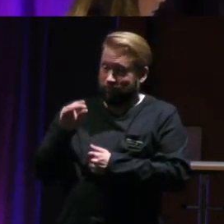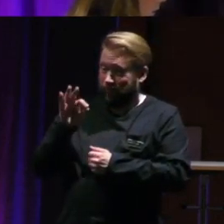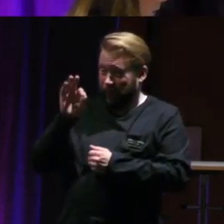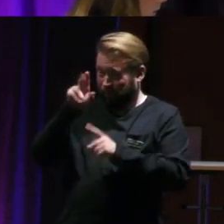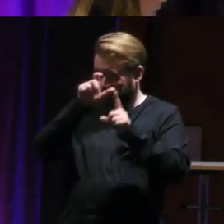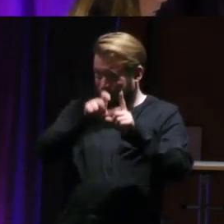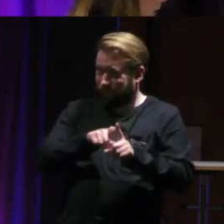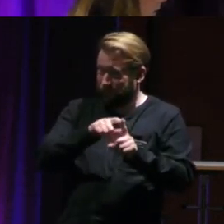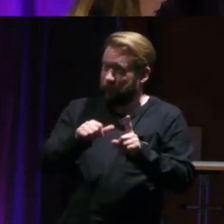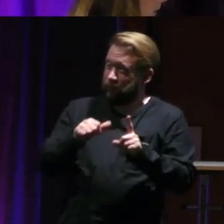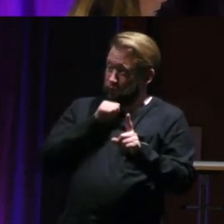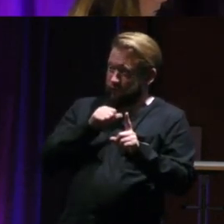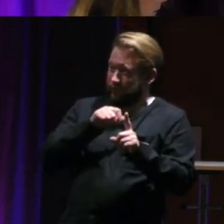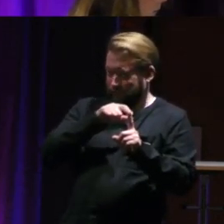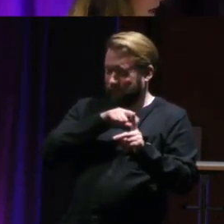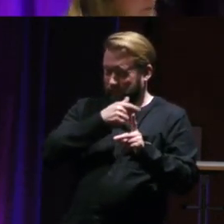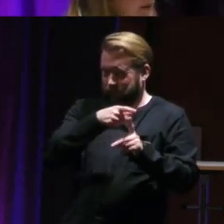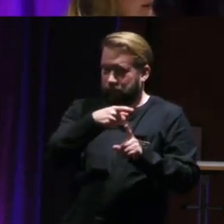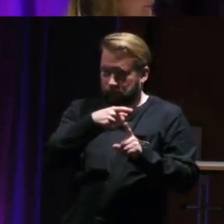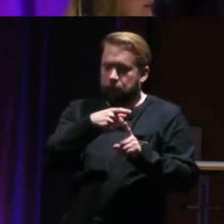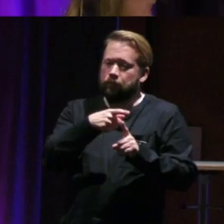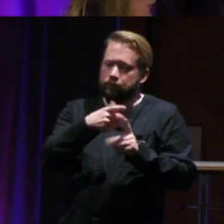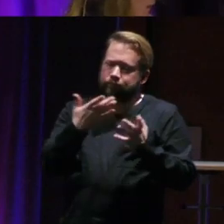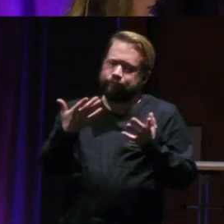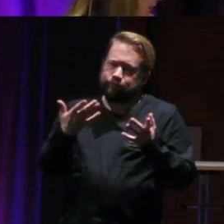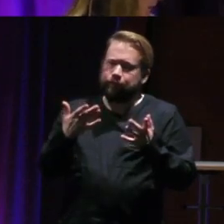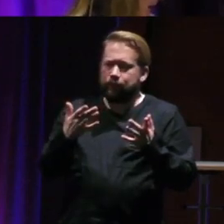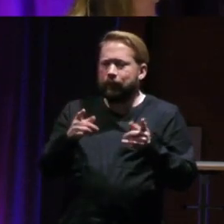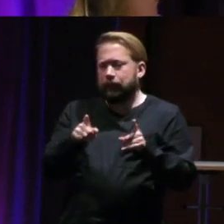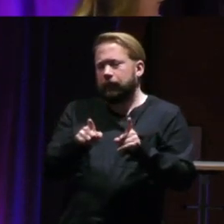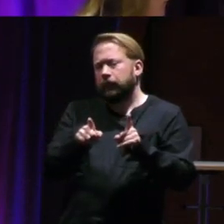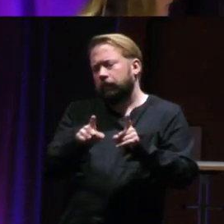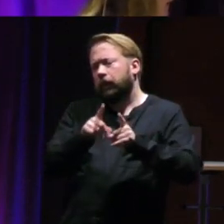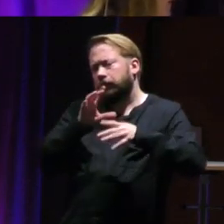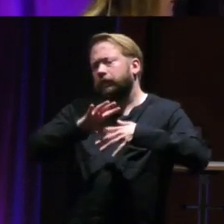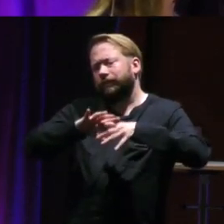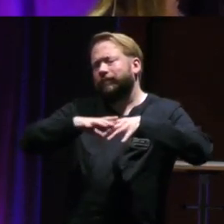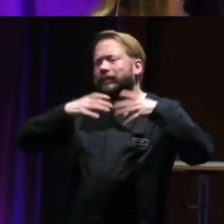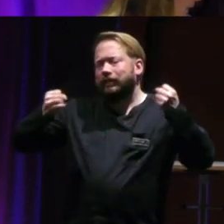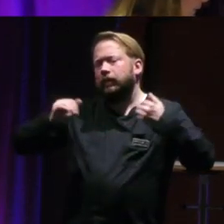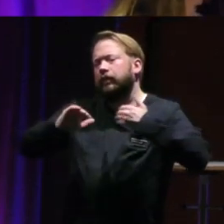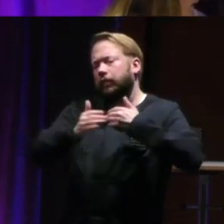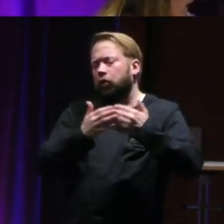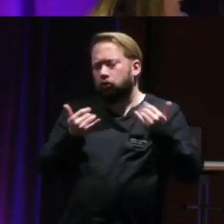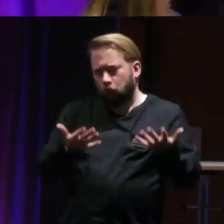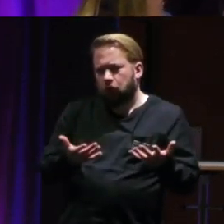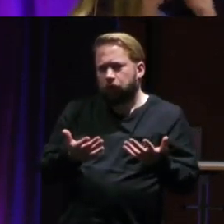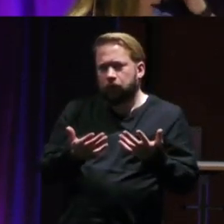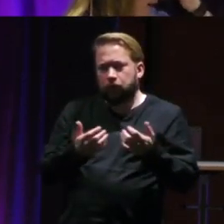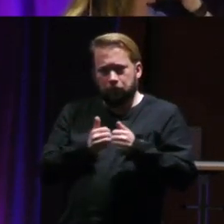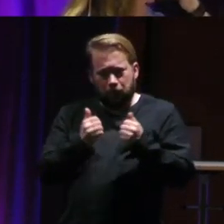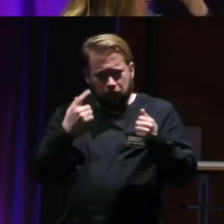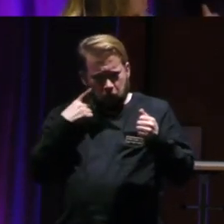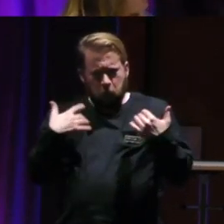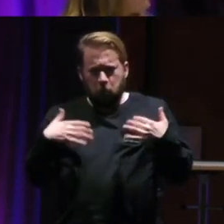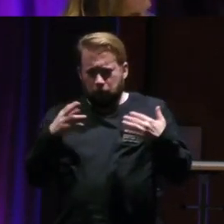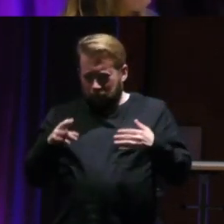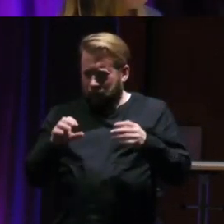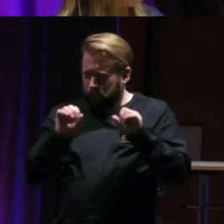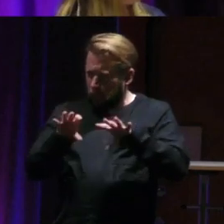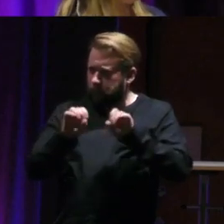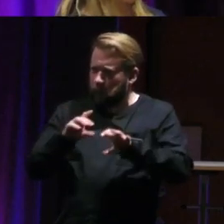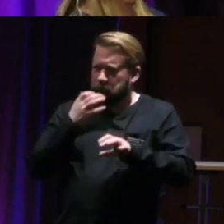Is he okay now? He's better now. He's almost okay. But how does that must affect him? Everyone being subjected to that kind of. You